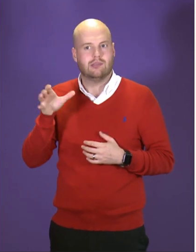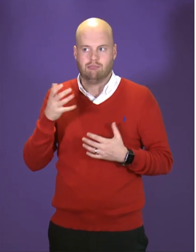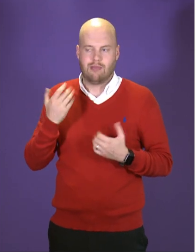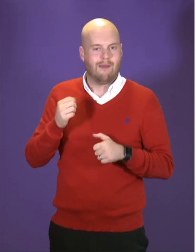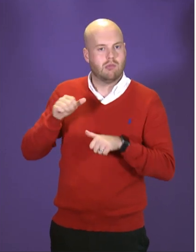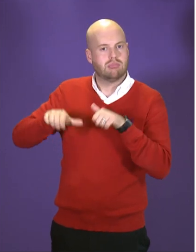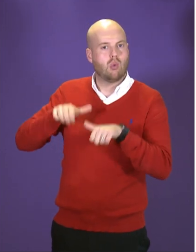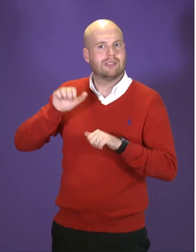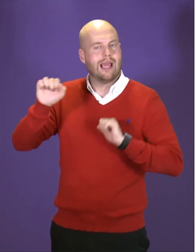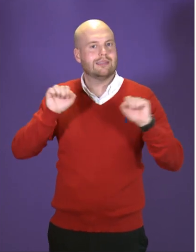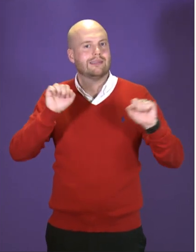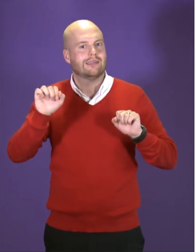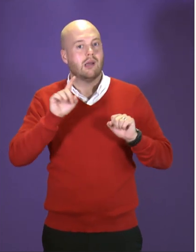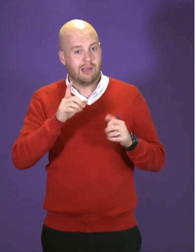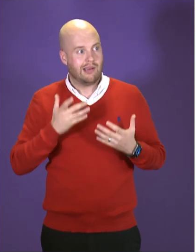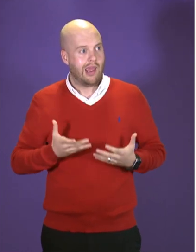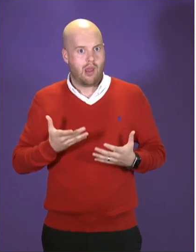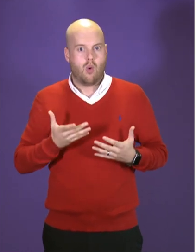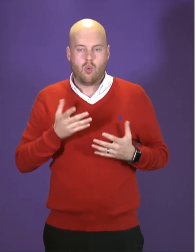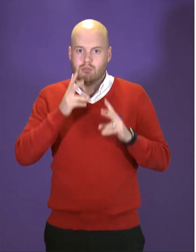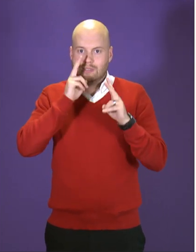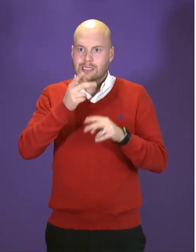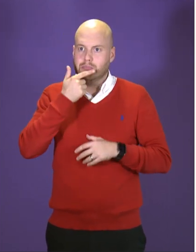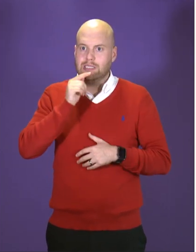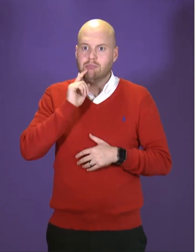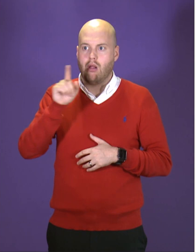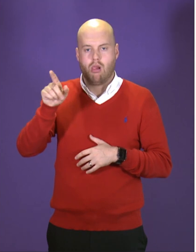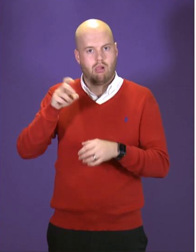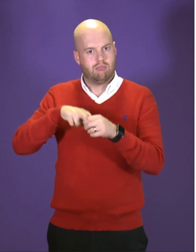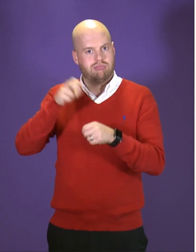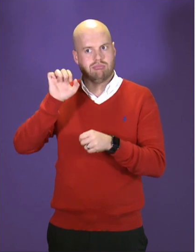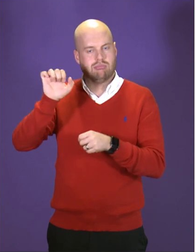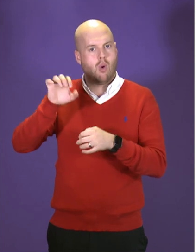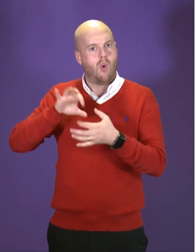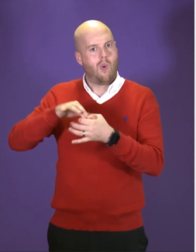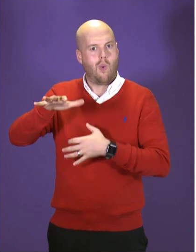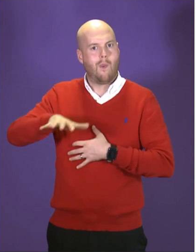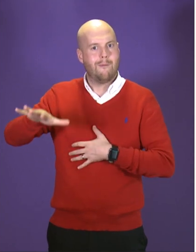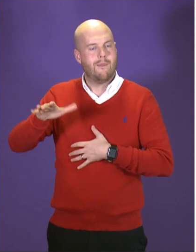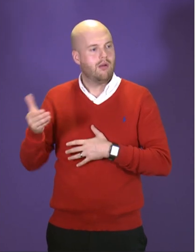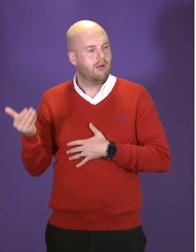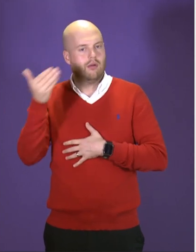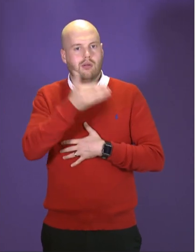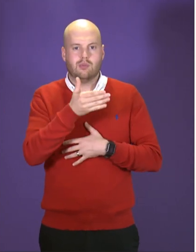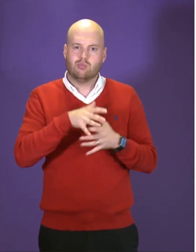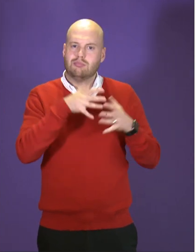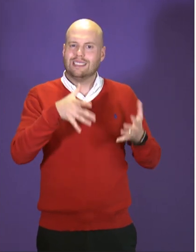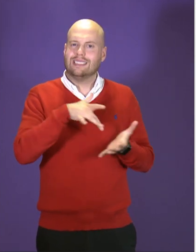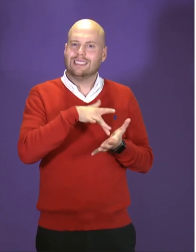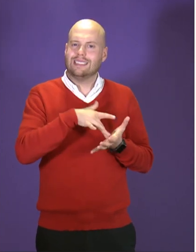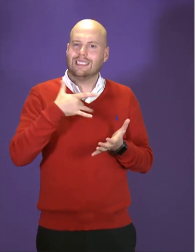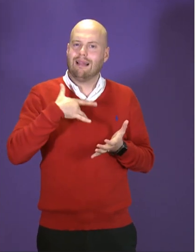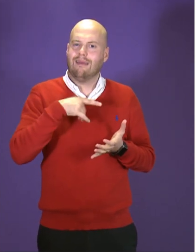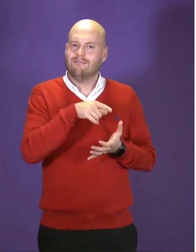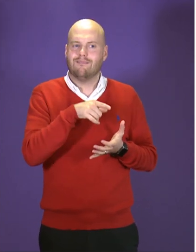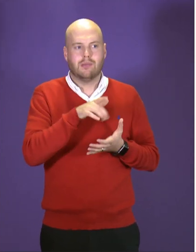happening now. People are leaving regions and going to the major cities, and we want to keep them